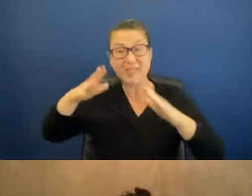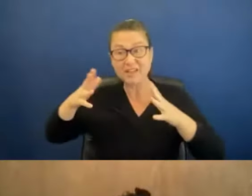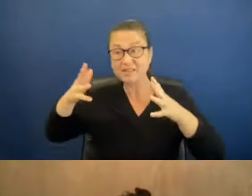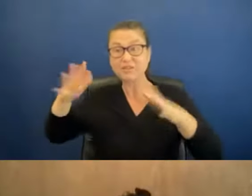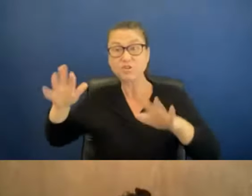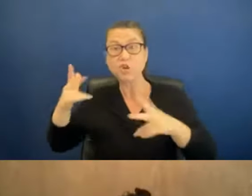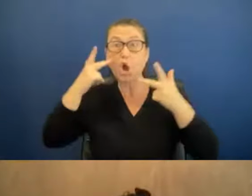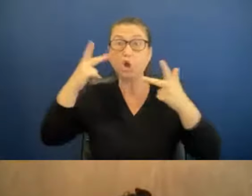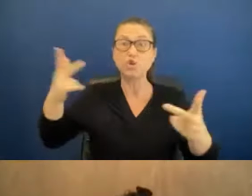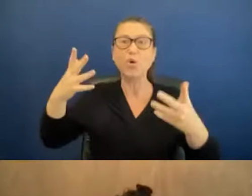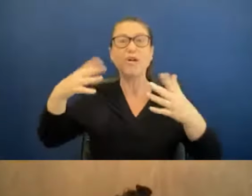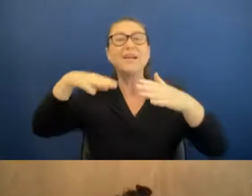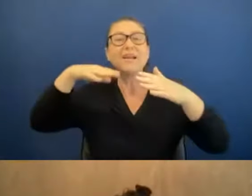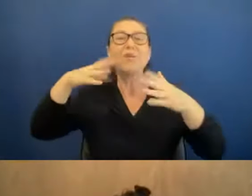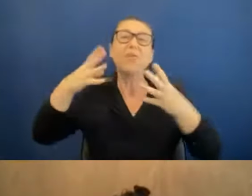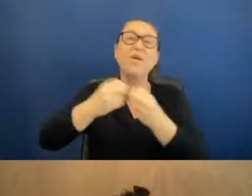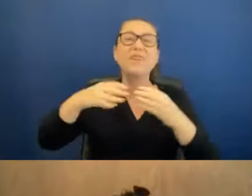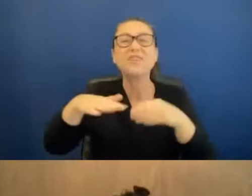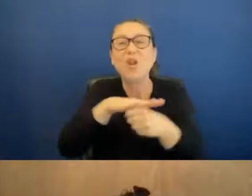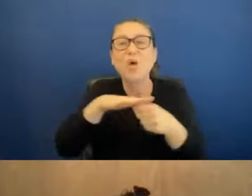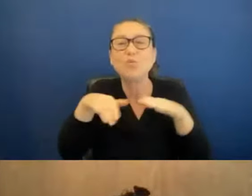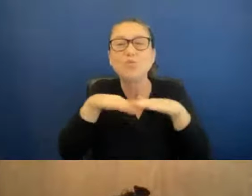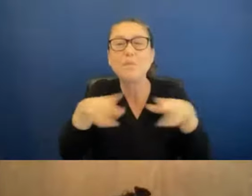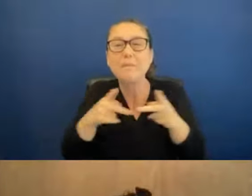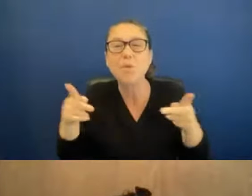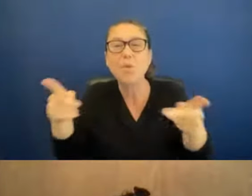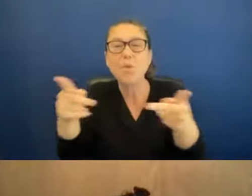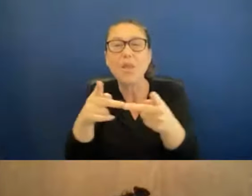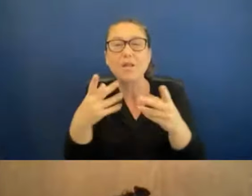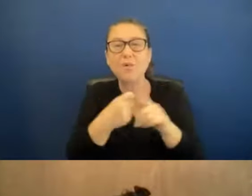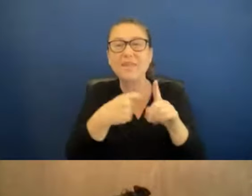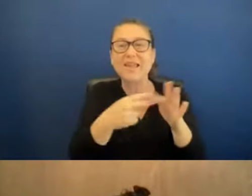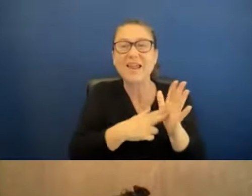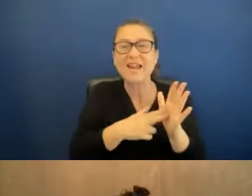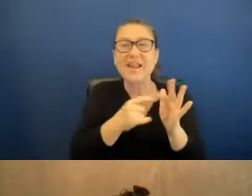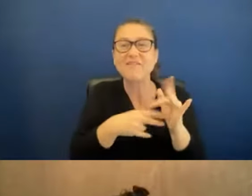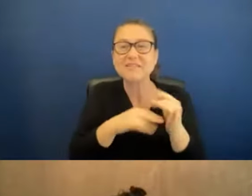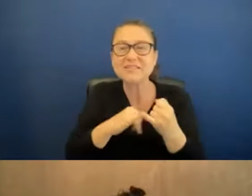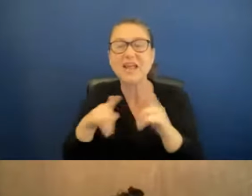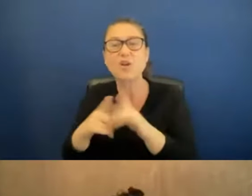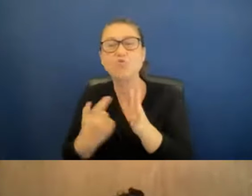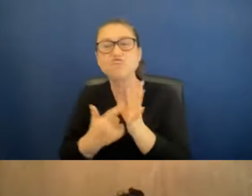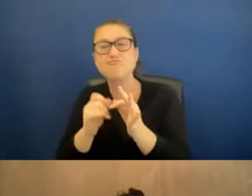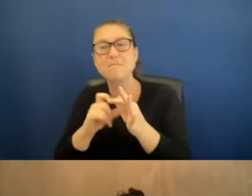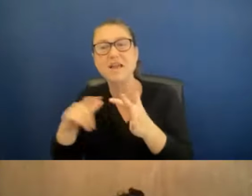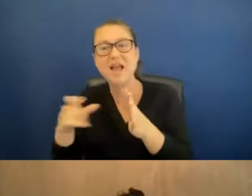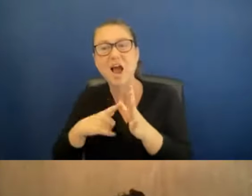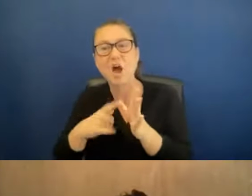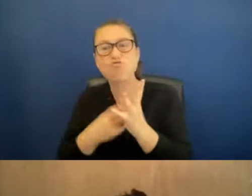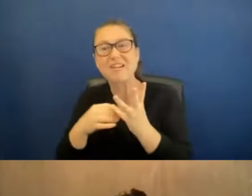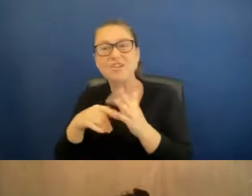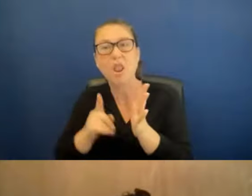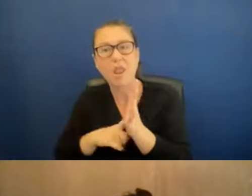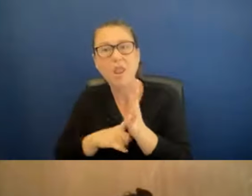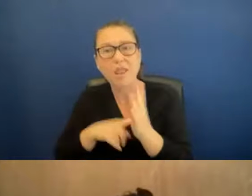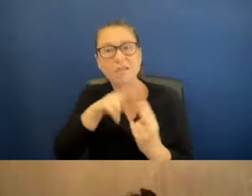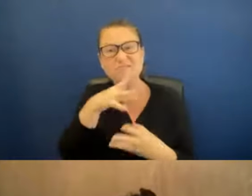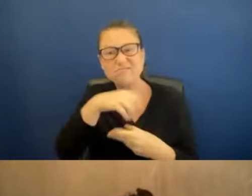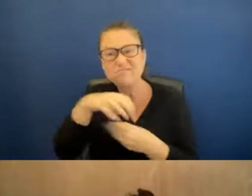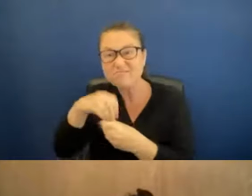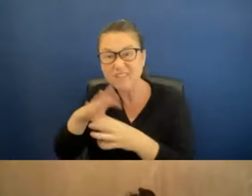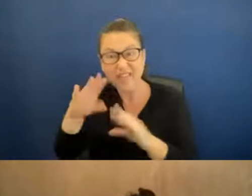the swimming pool. Um, we collaborated with, uh, Ken Evans and Rebecca Russell on that one. Um, and then, you know, the